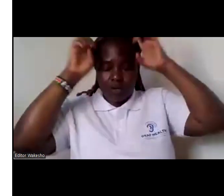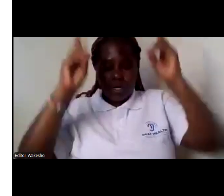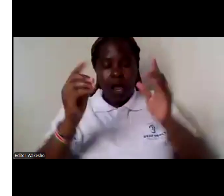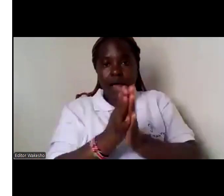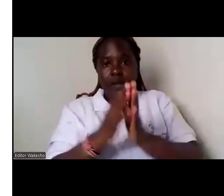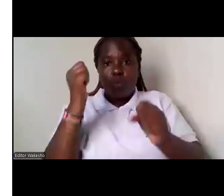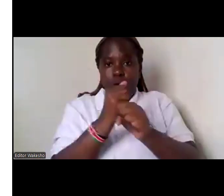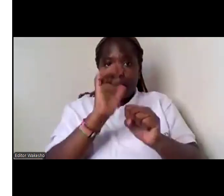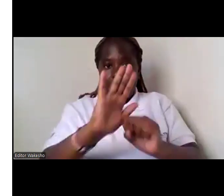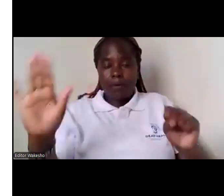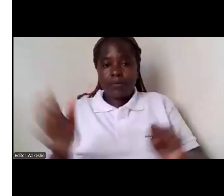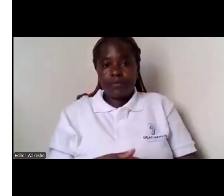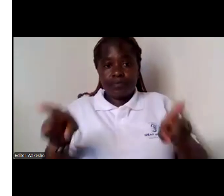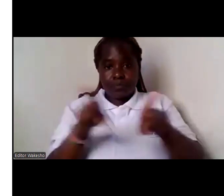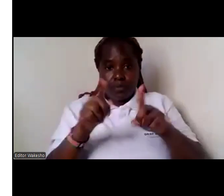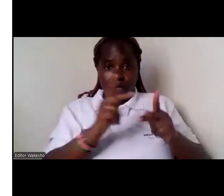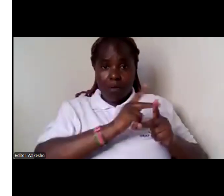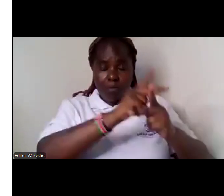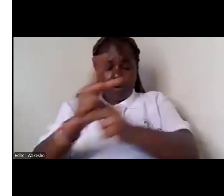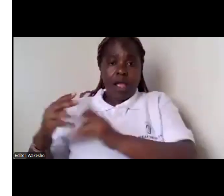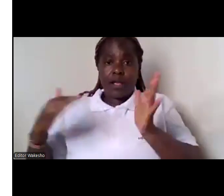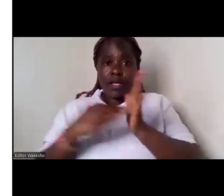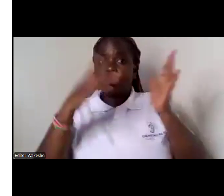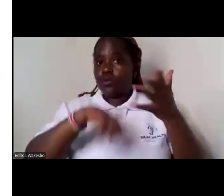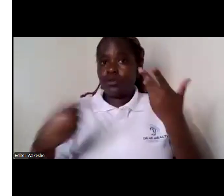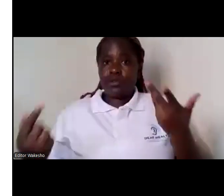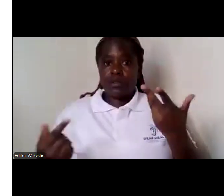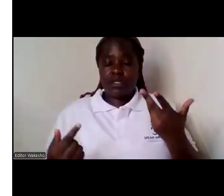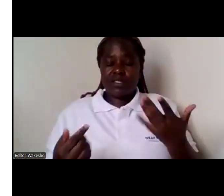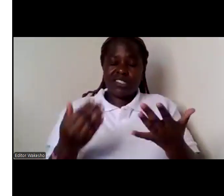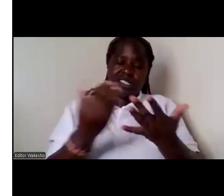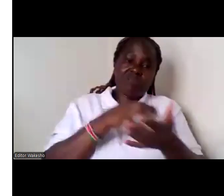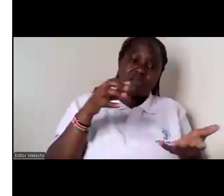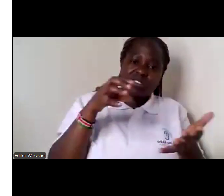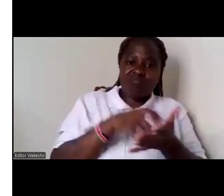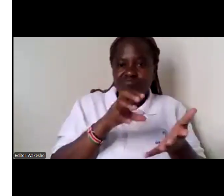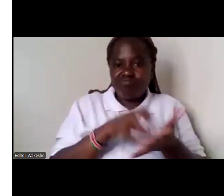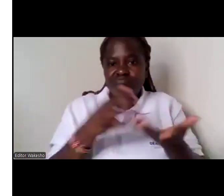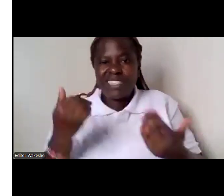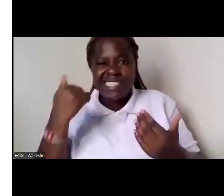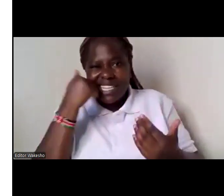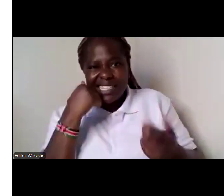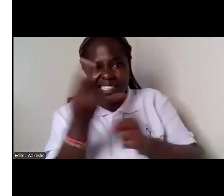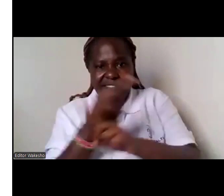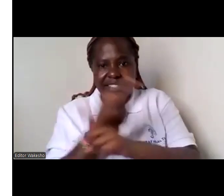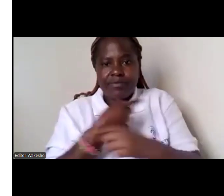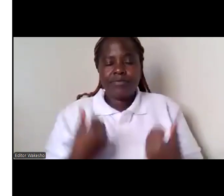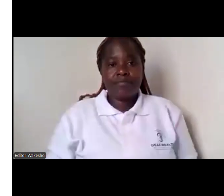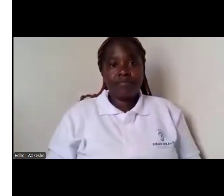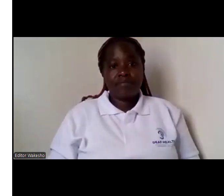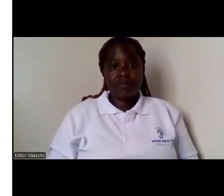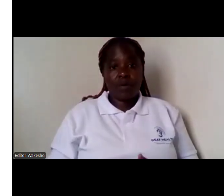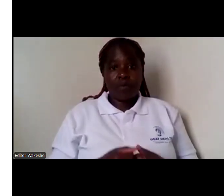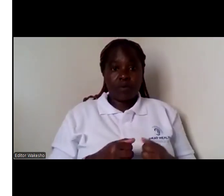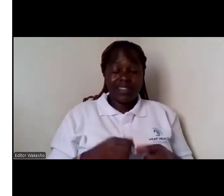also protects against certain conditions that I mentioned. There are many conditions other than preventing